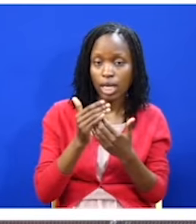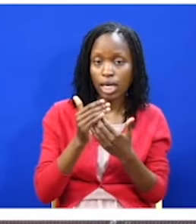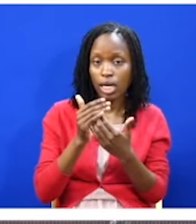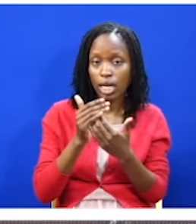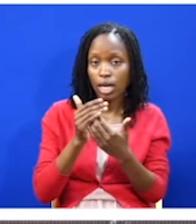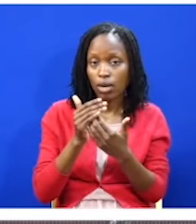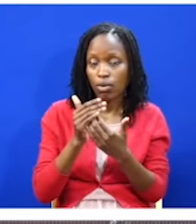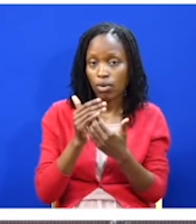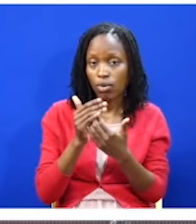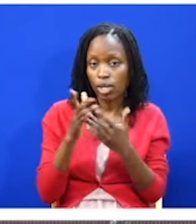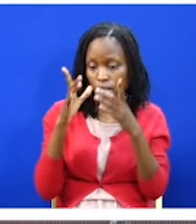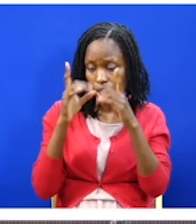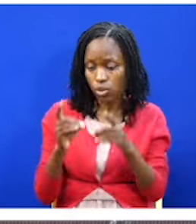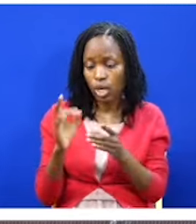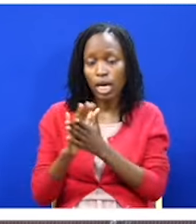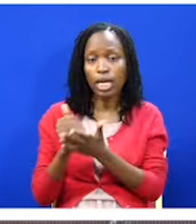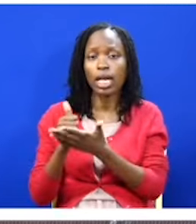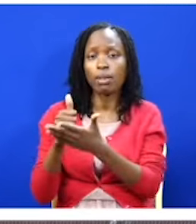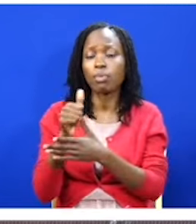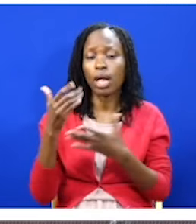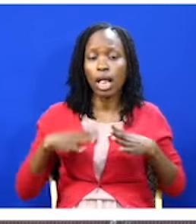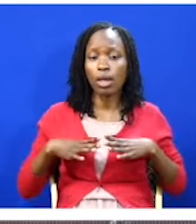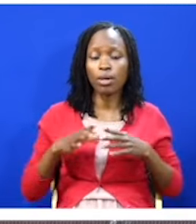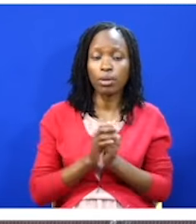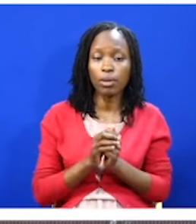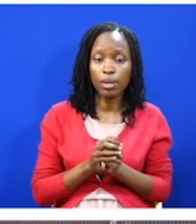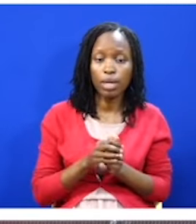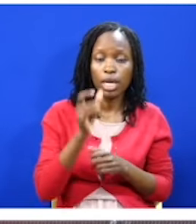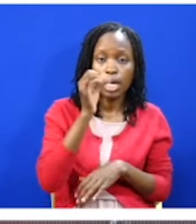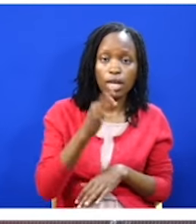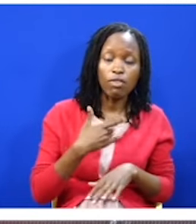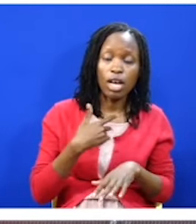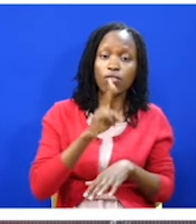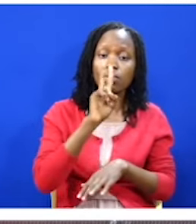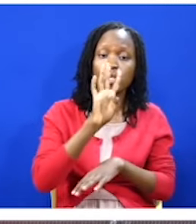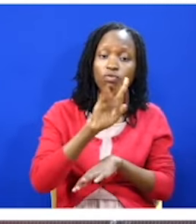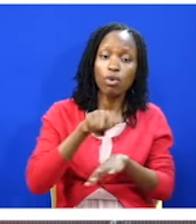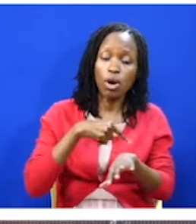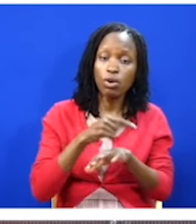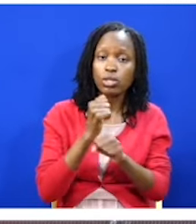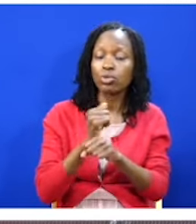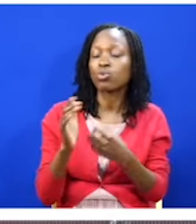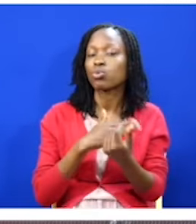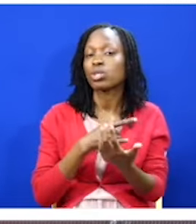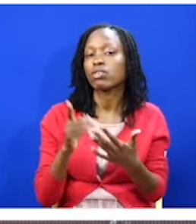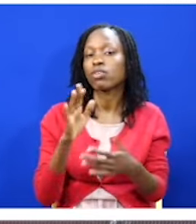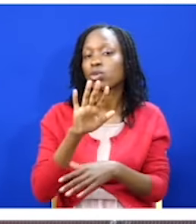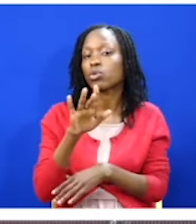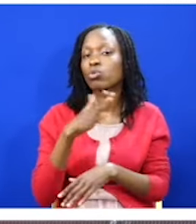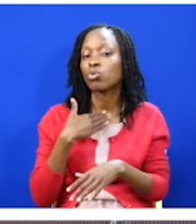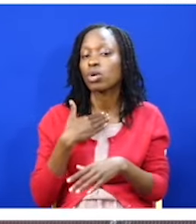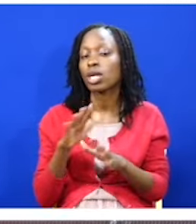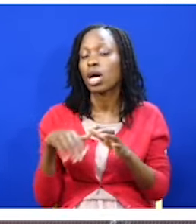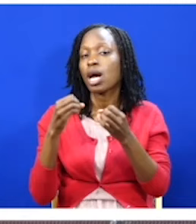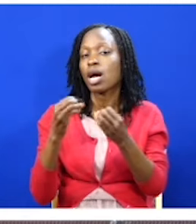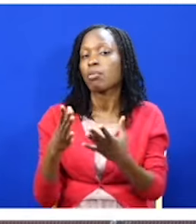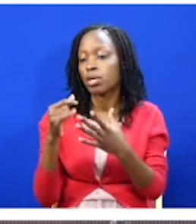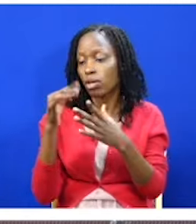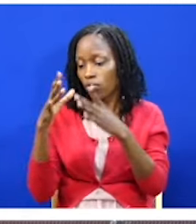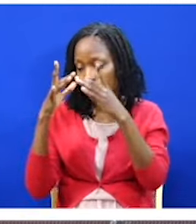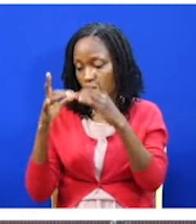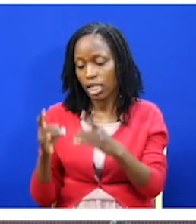people. So if you really had that day, that 24 hours to do whatever you want, how many of those choices would